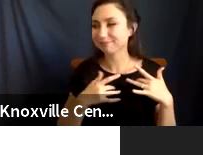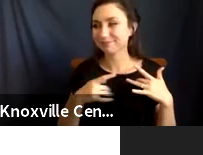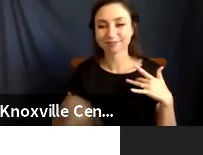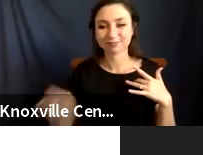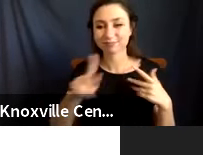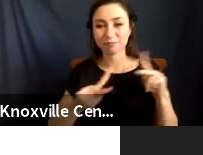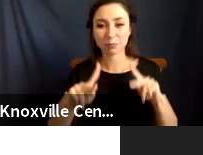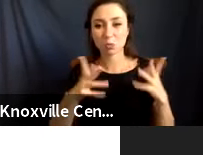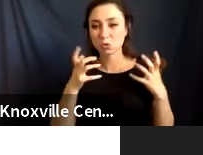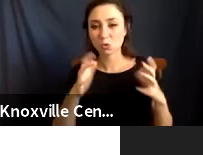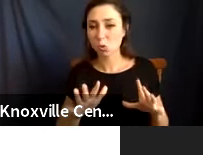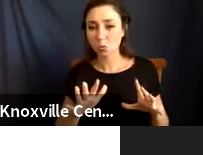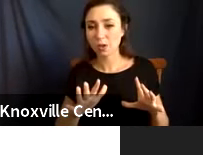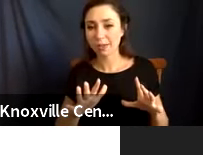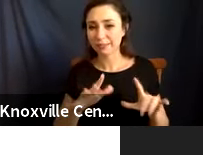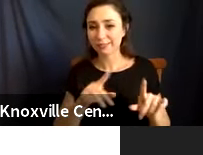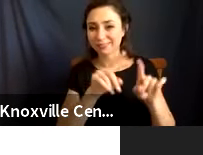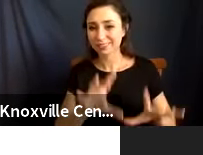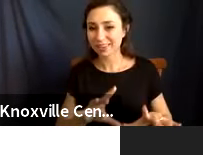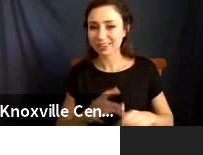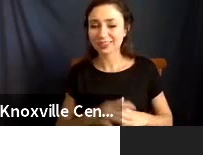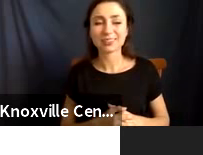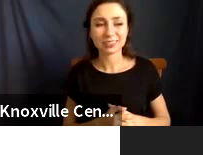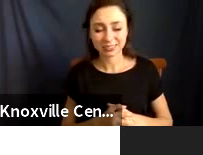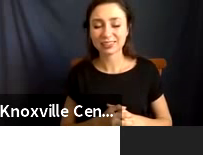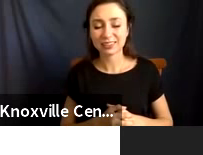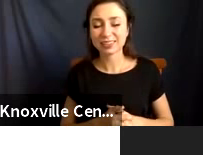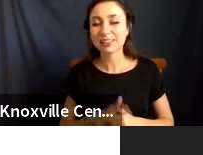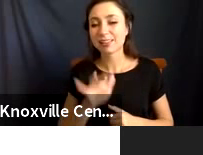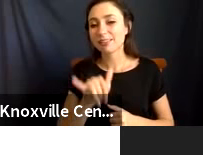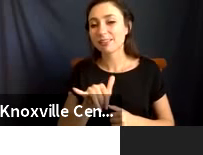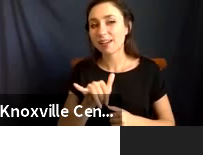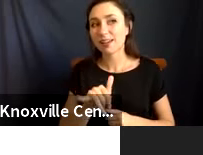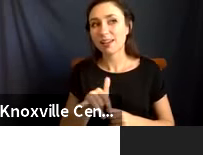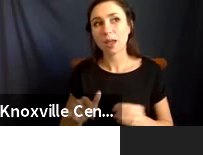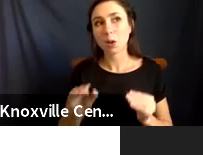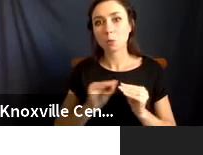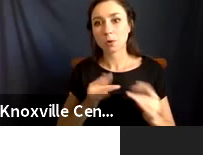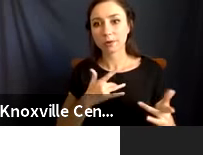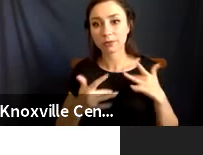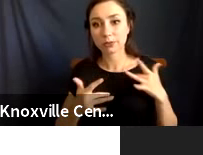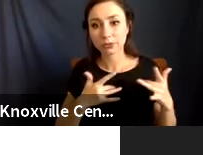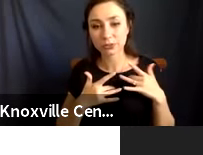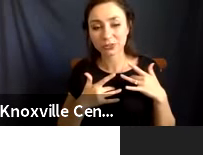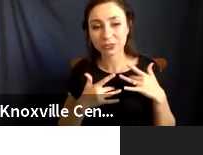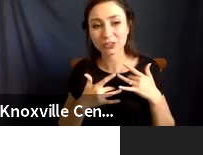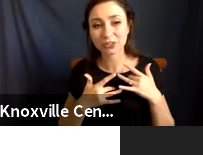be tested, which to me would be more of a concern that people are